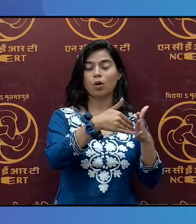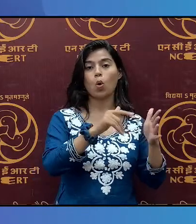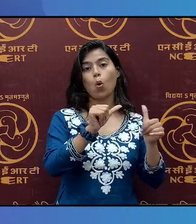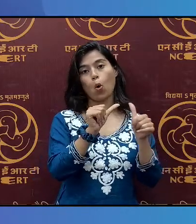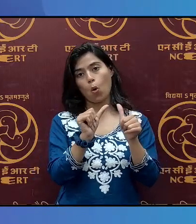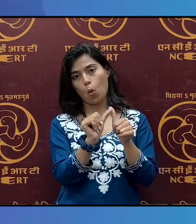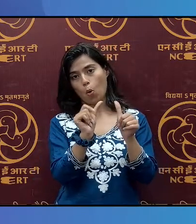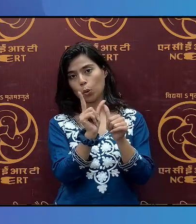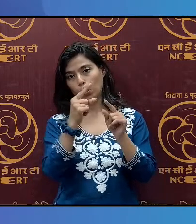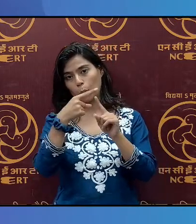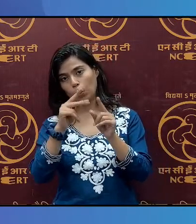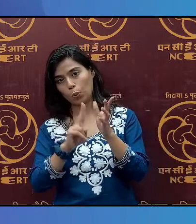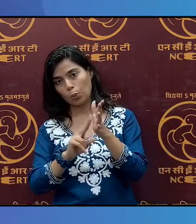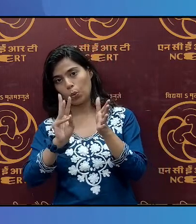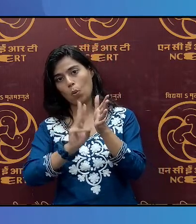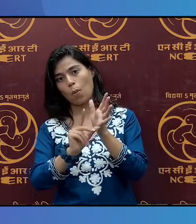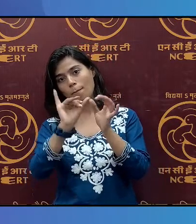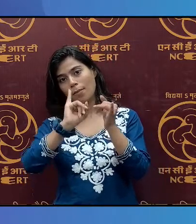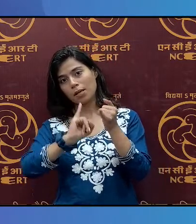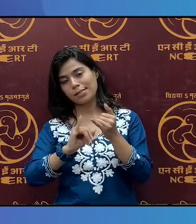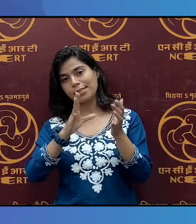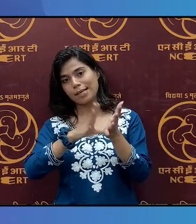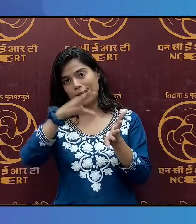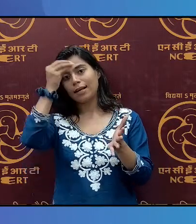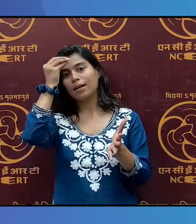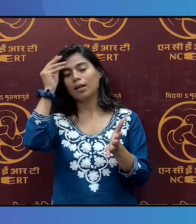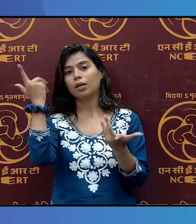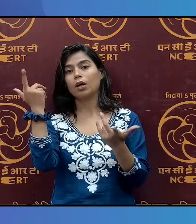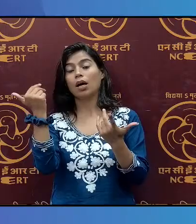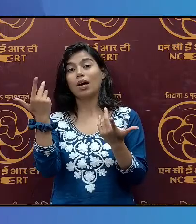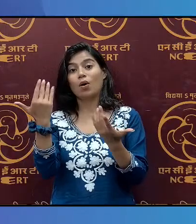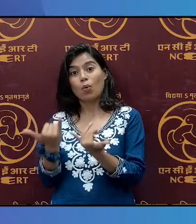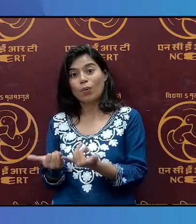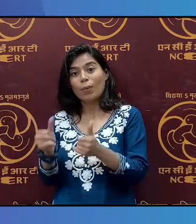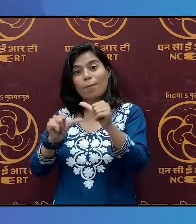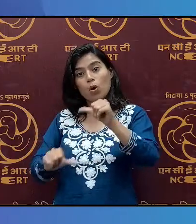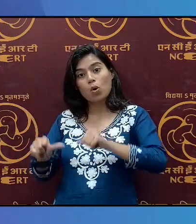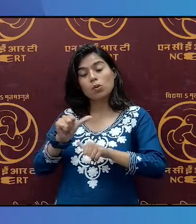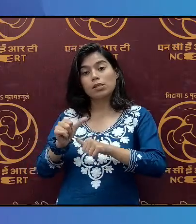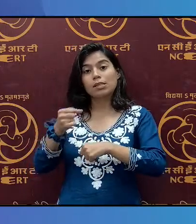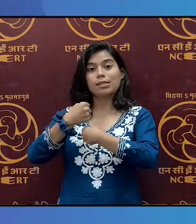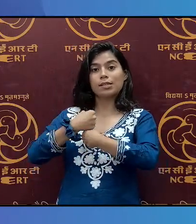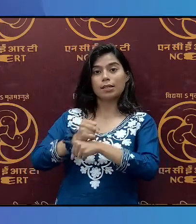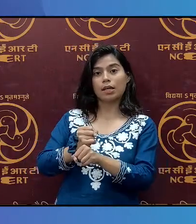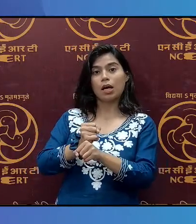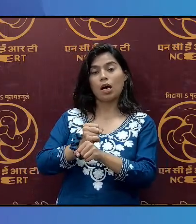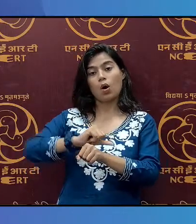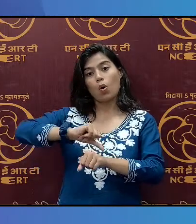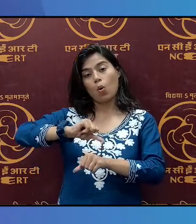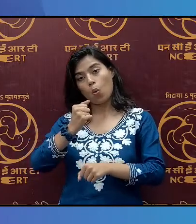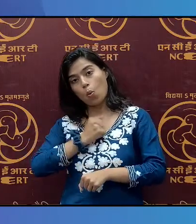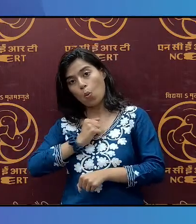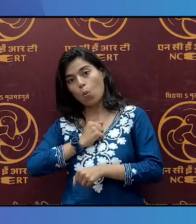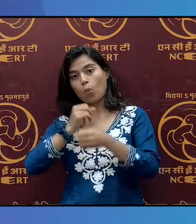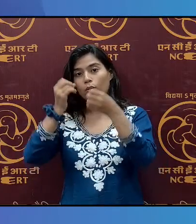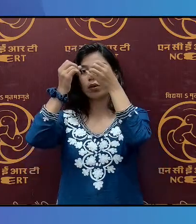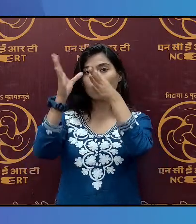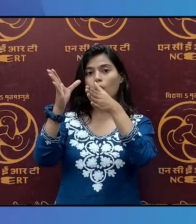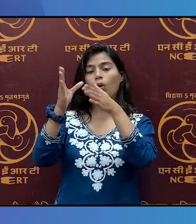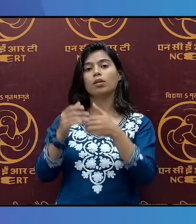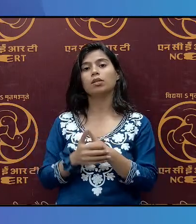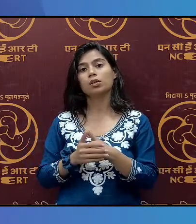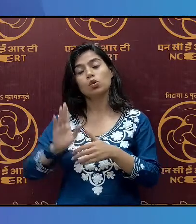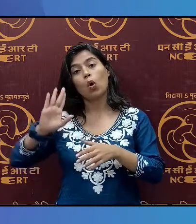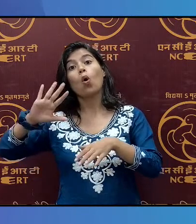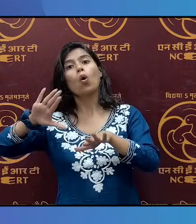learner, and in that process, you are going to create your own knowledge, and you are trying to apply that created